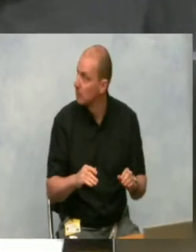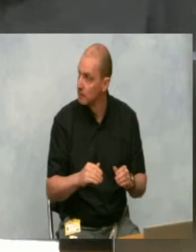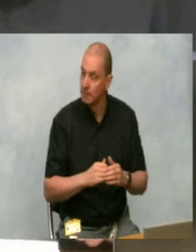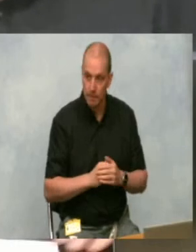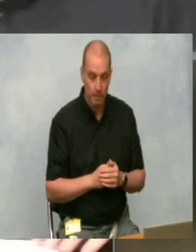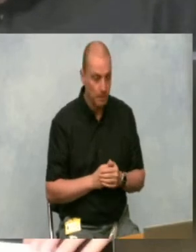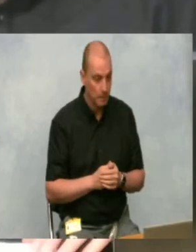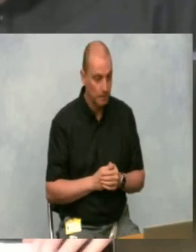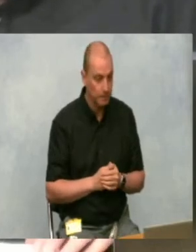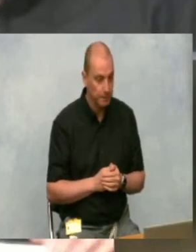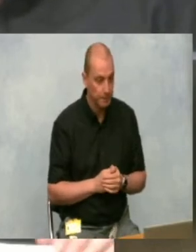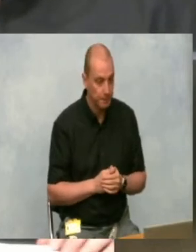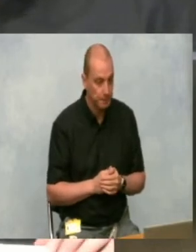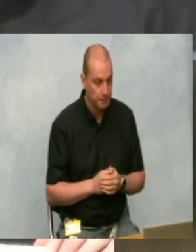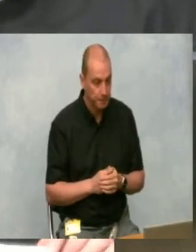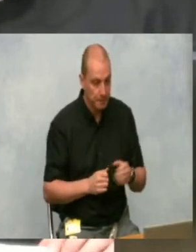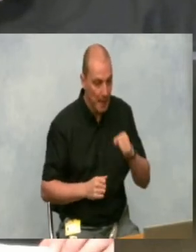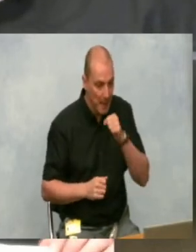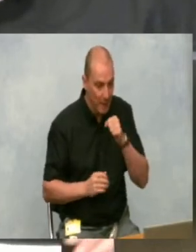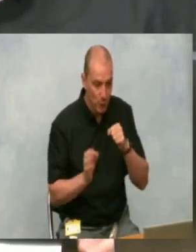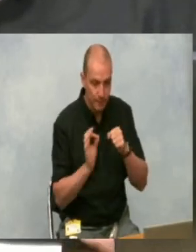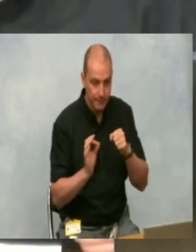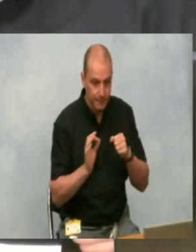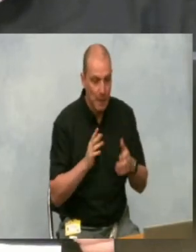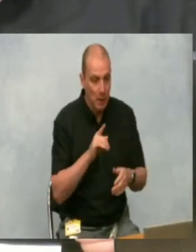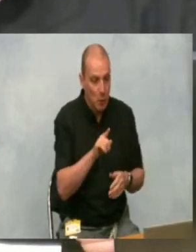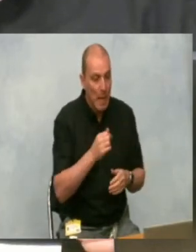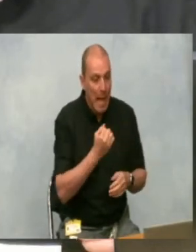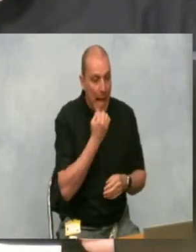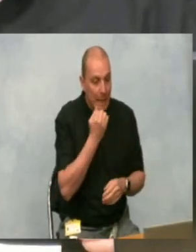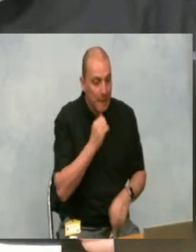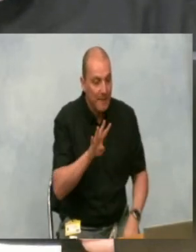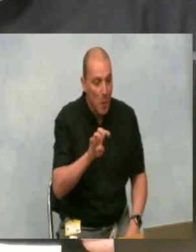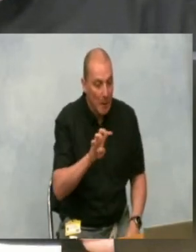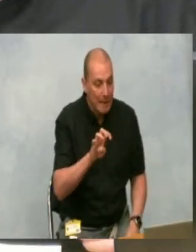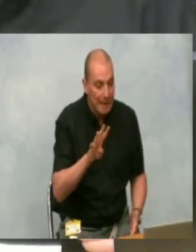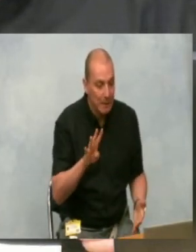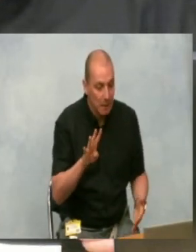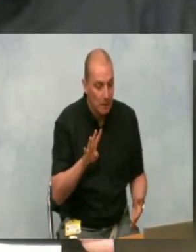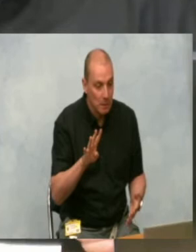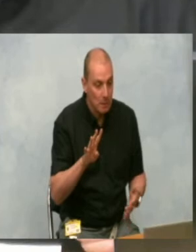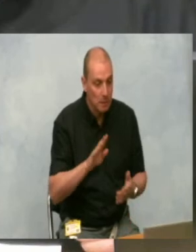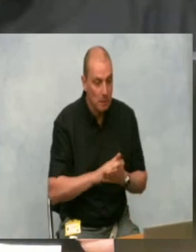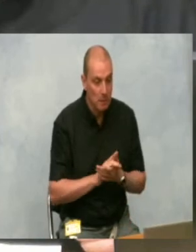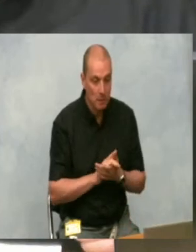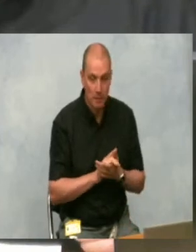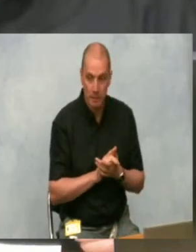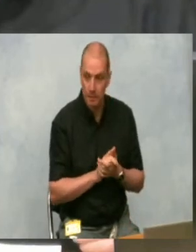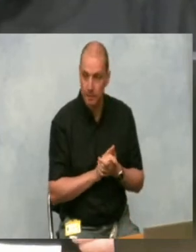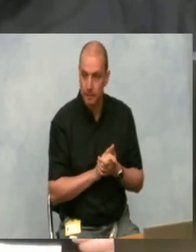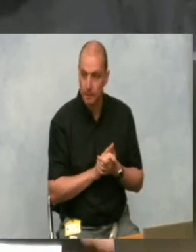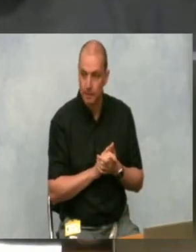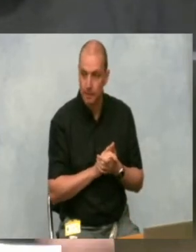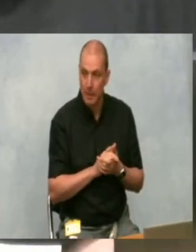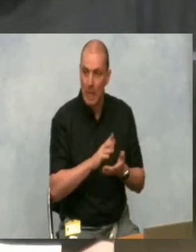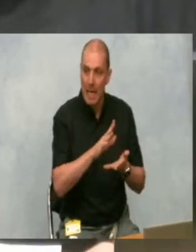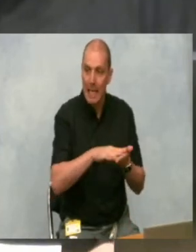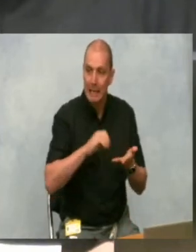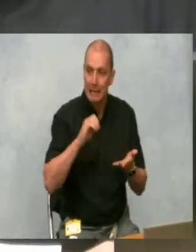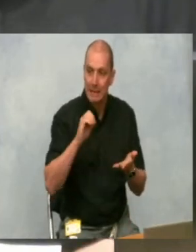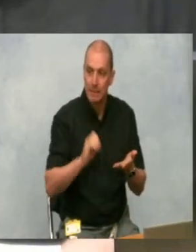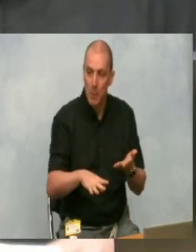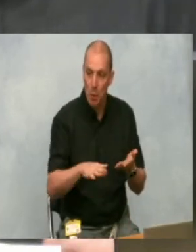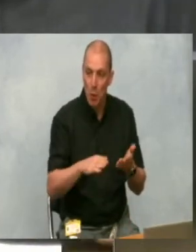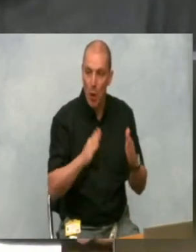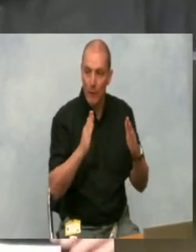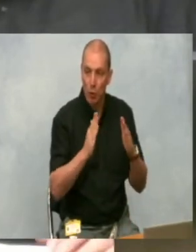Okay, so the next item on the agenda is item 14. It's disposal of a vacant domestic dwelling house at 49 Nevis Avenue in Hamilton. I'm going to